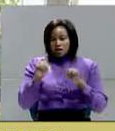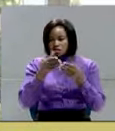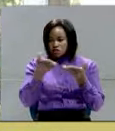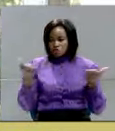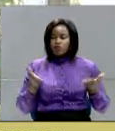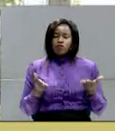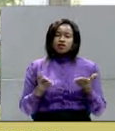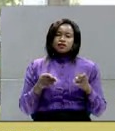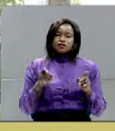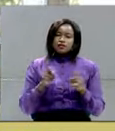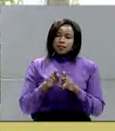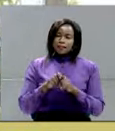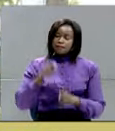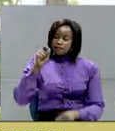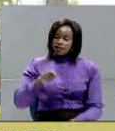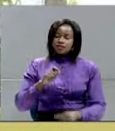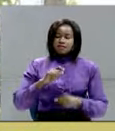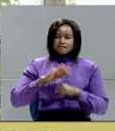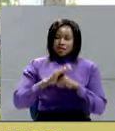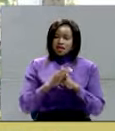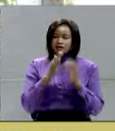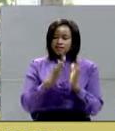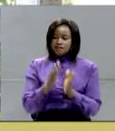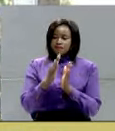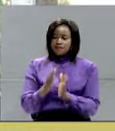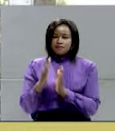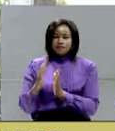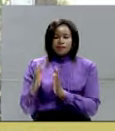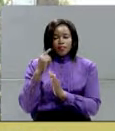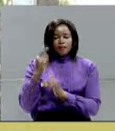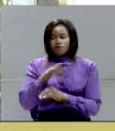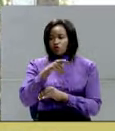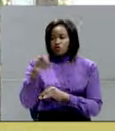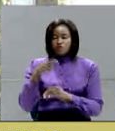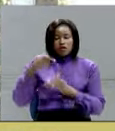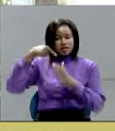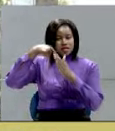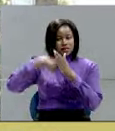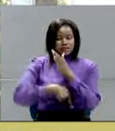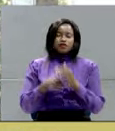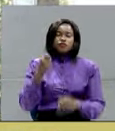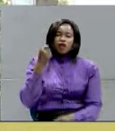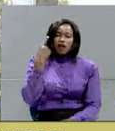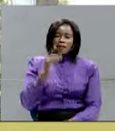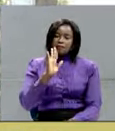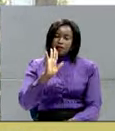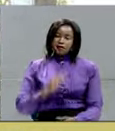should make arrangements for you to deepen your understanding.